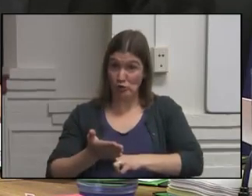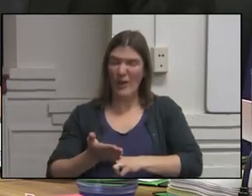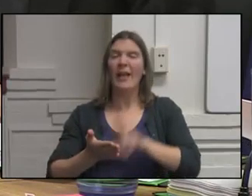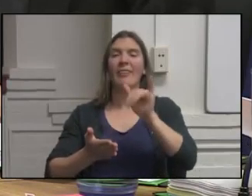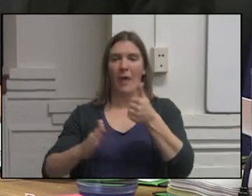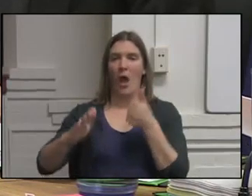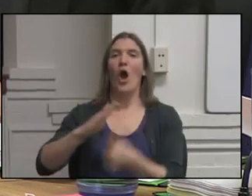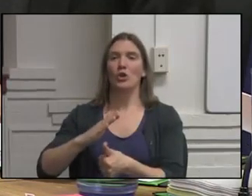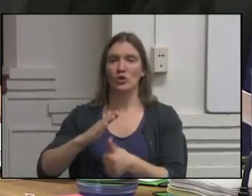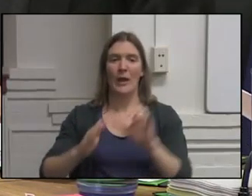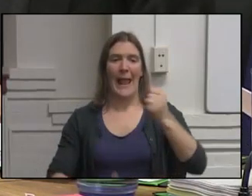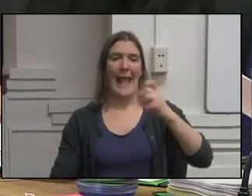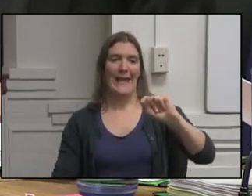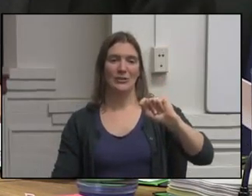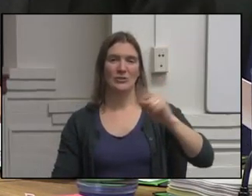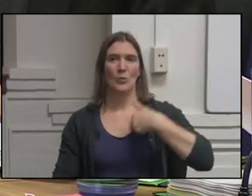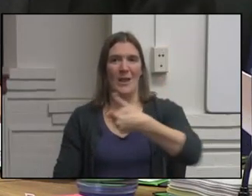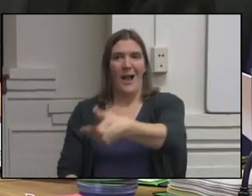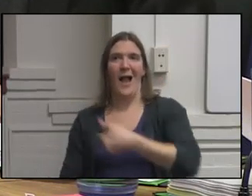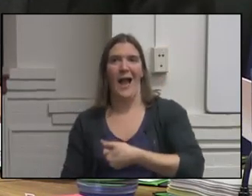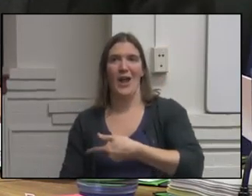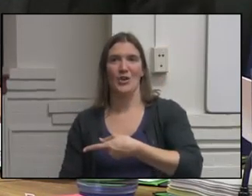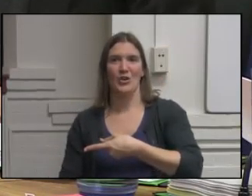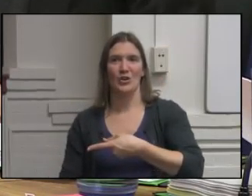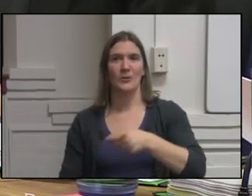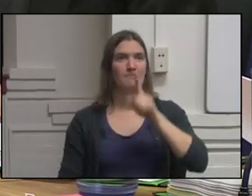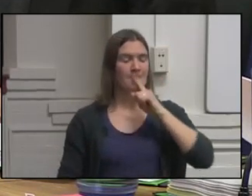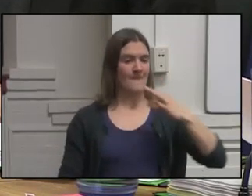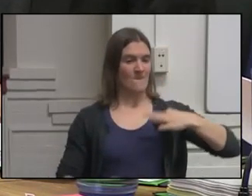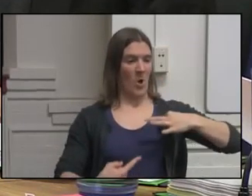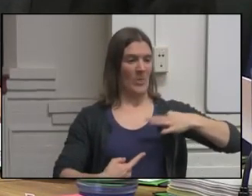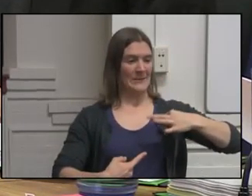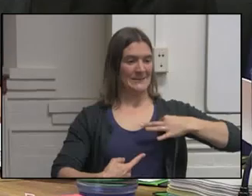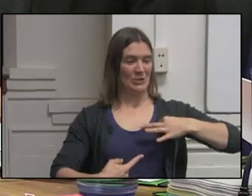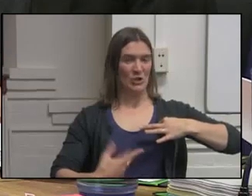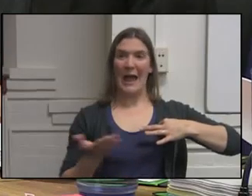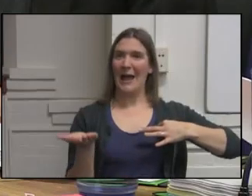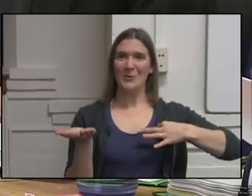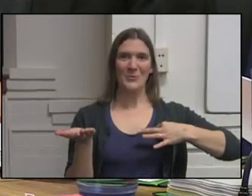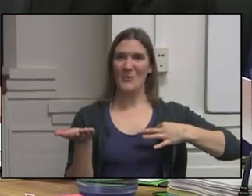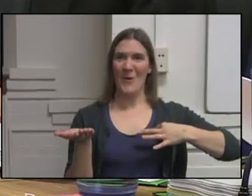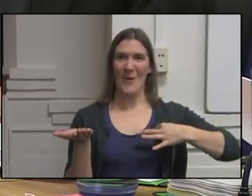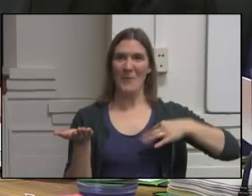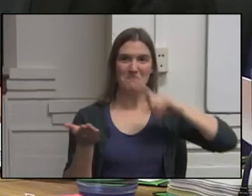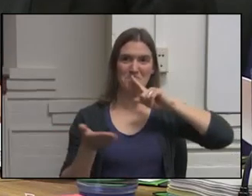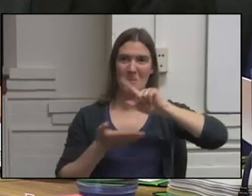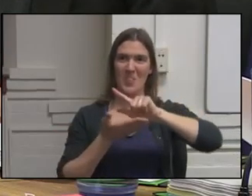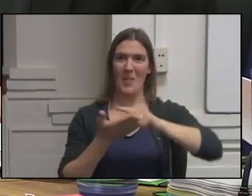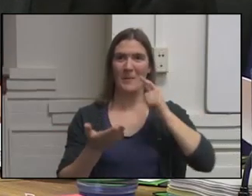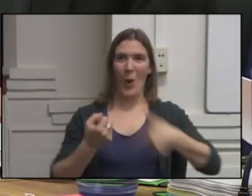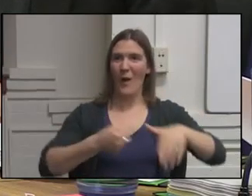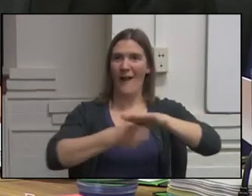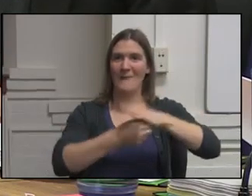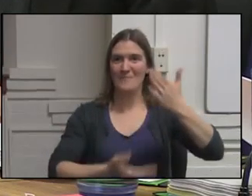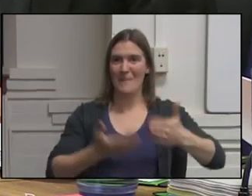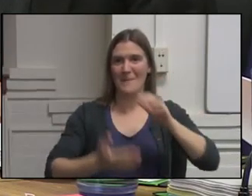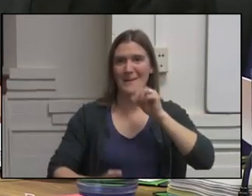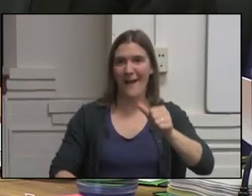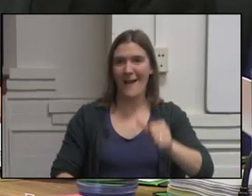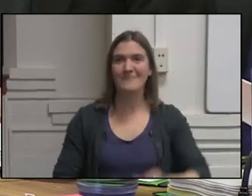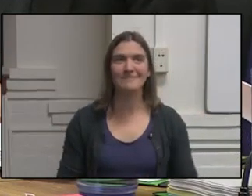that, is an agent of the town. I don't know if technically under the law a volunteer committee member would be